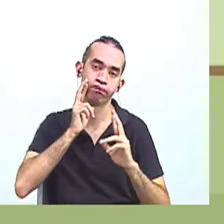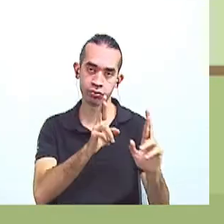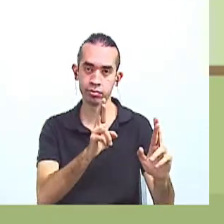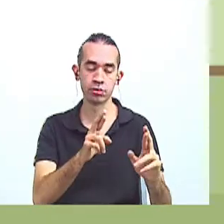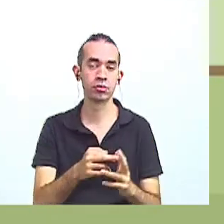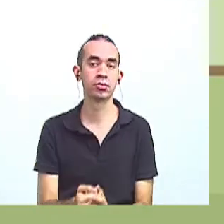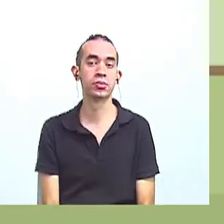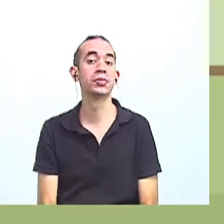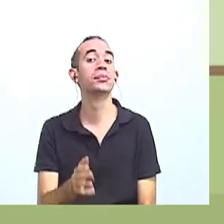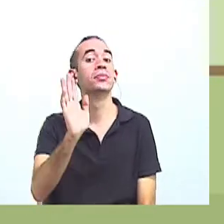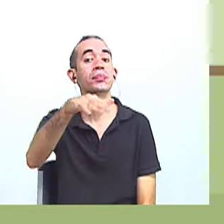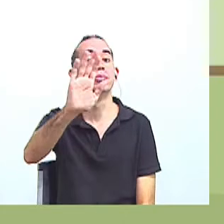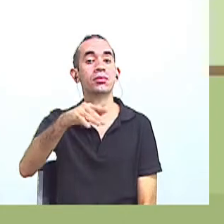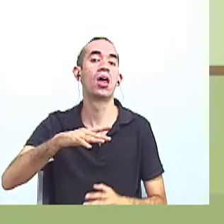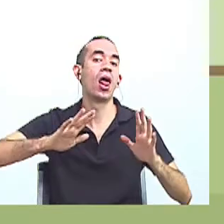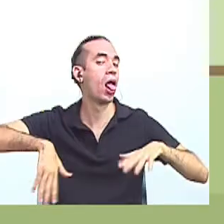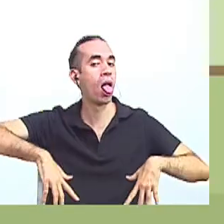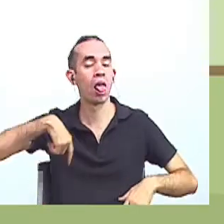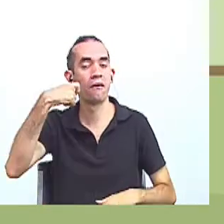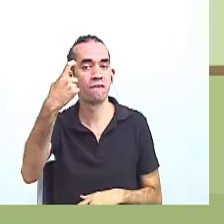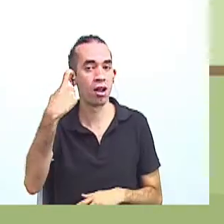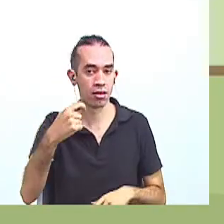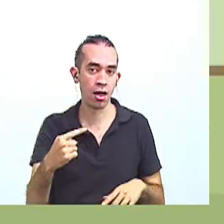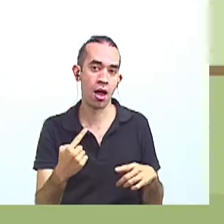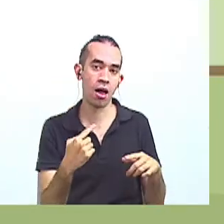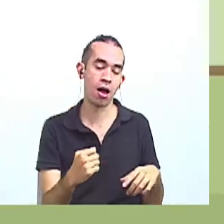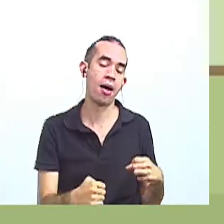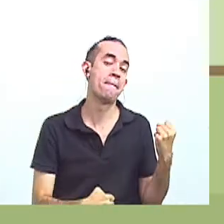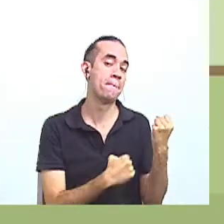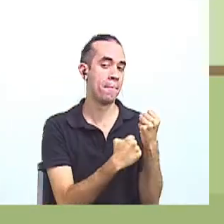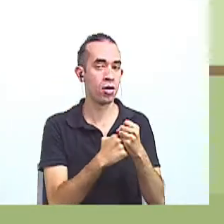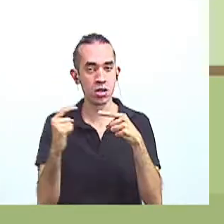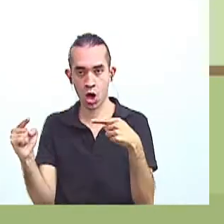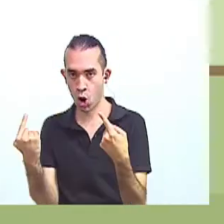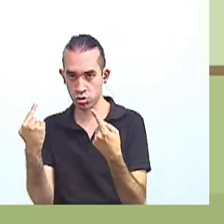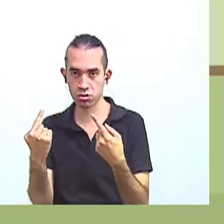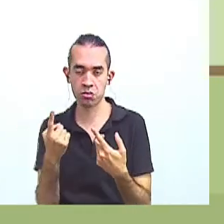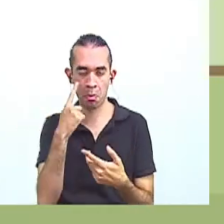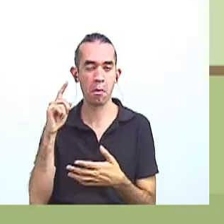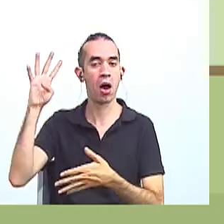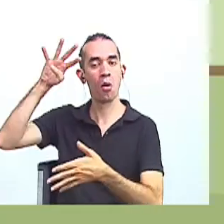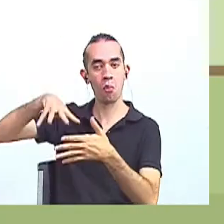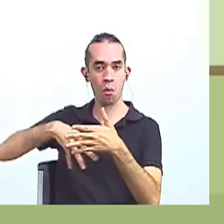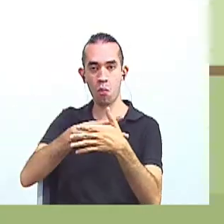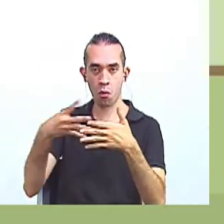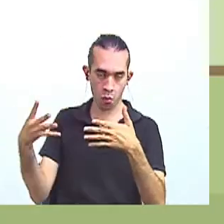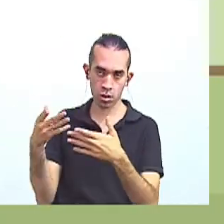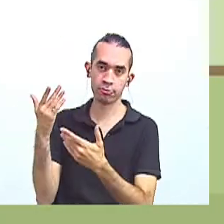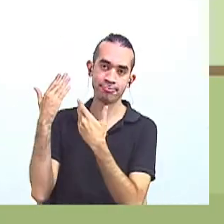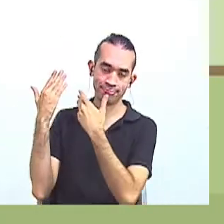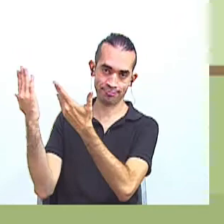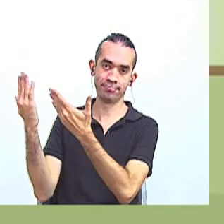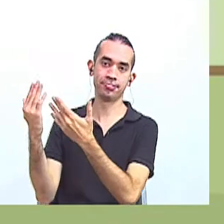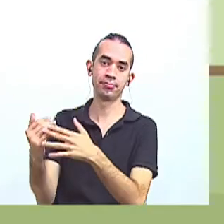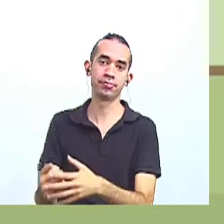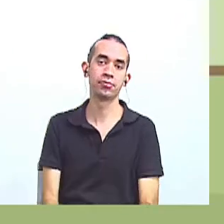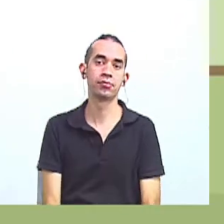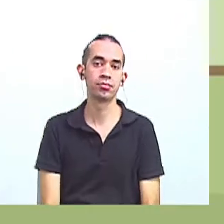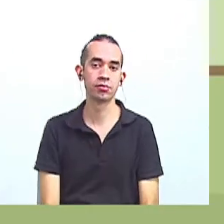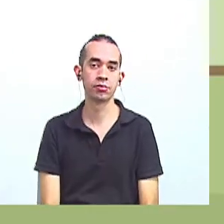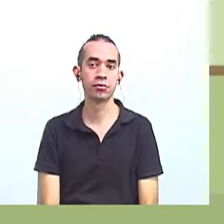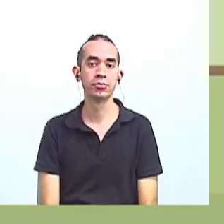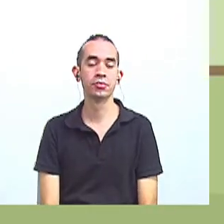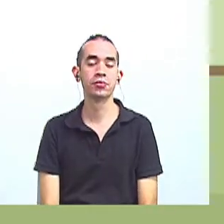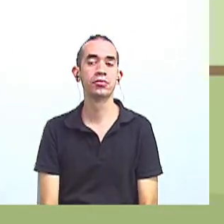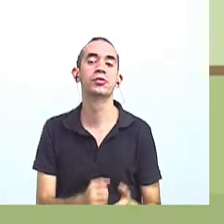Now, we haven't explored the pros and cons yet. Let's see this chart over here, this infographic that I have for the